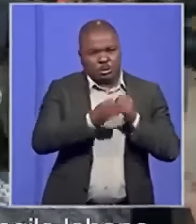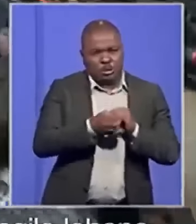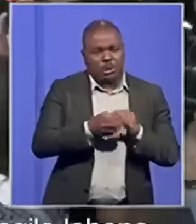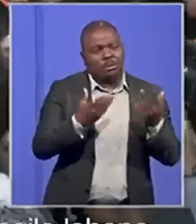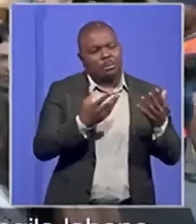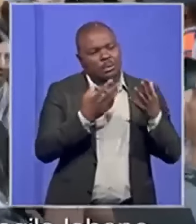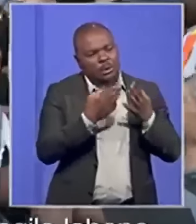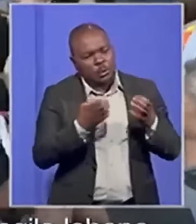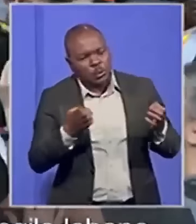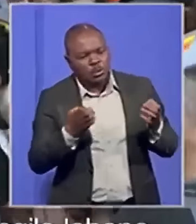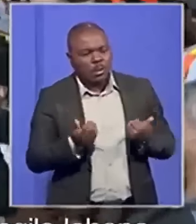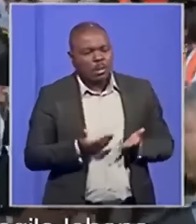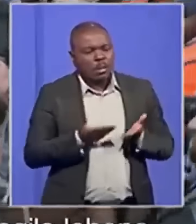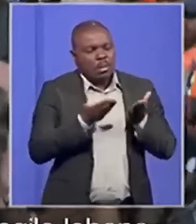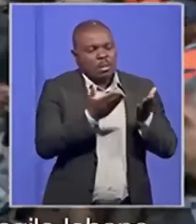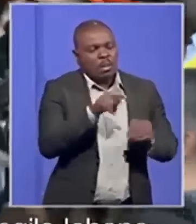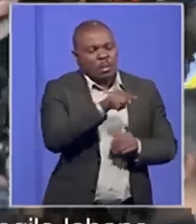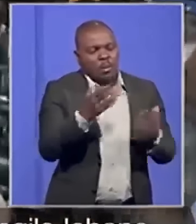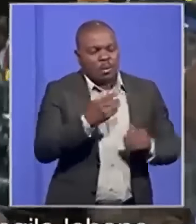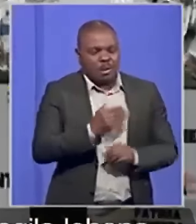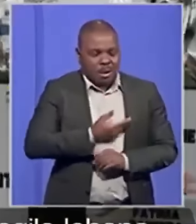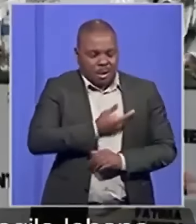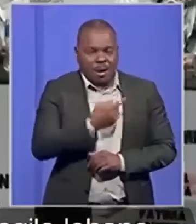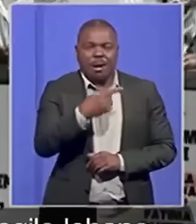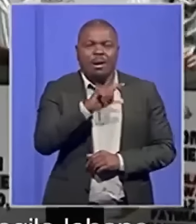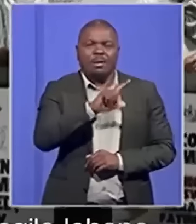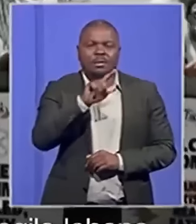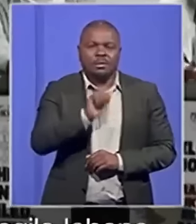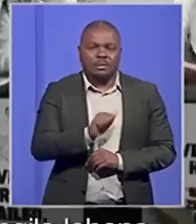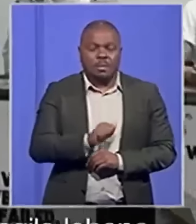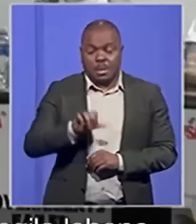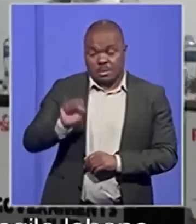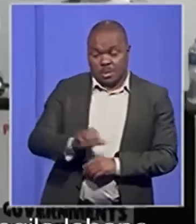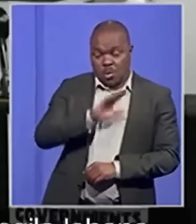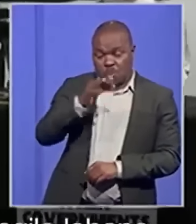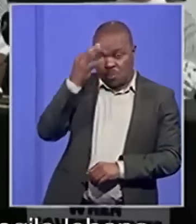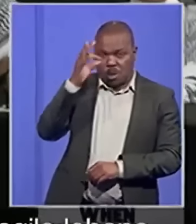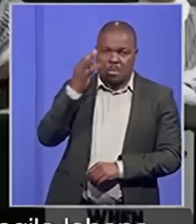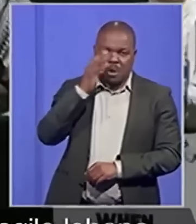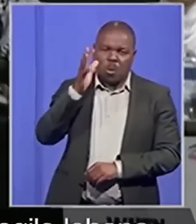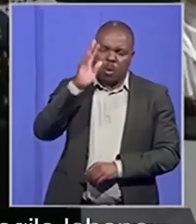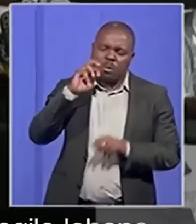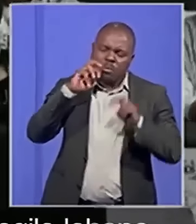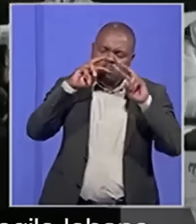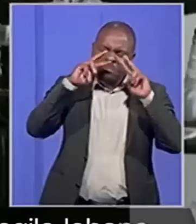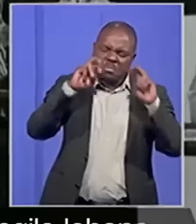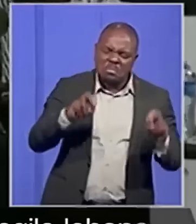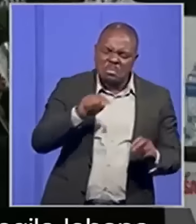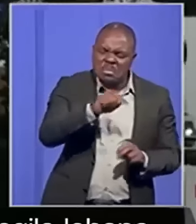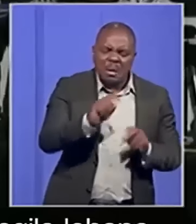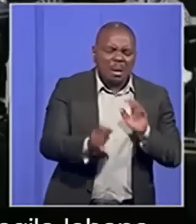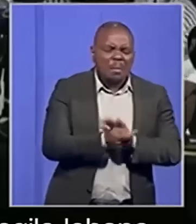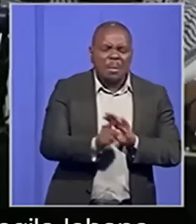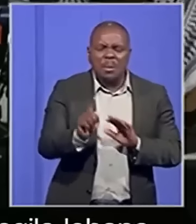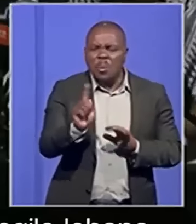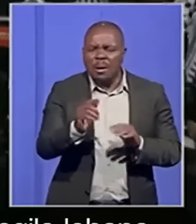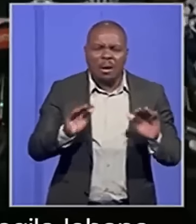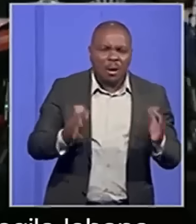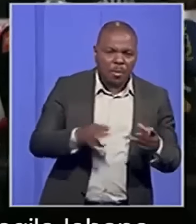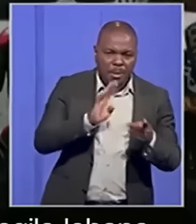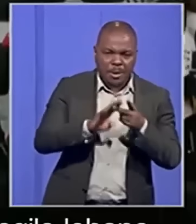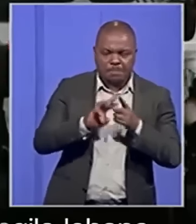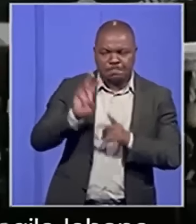tša thušo go badudi ba Gaza. Mmušo wa Afrika Borwa o bolela gore ba tla nyakiša ka ga tiragalo yeo le gore ba tla tšwela pele go kgala ka